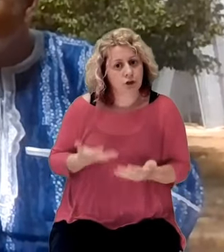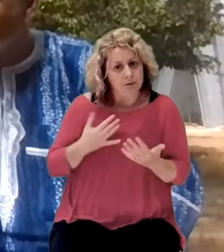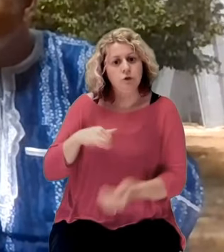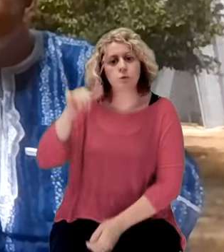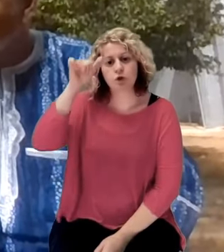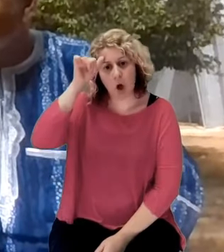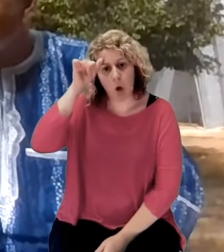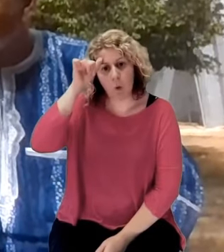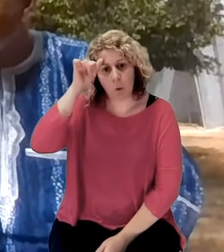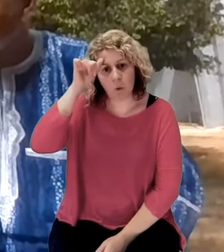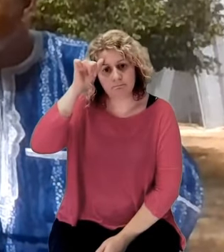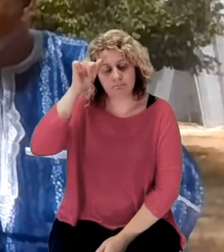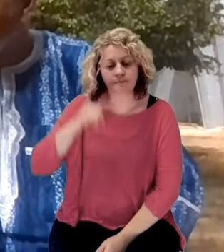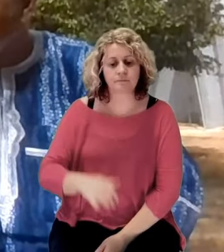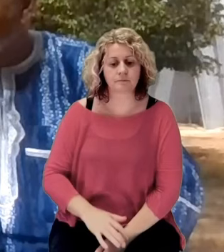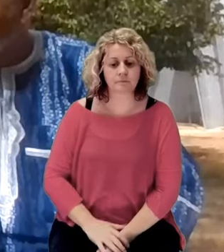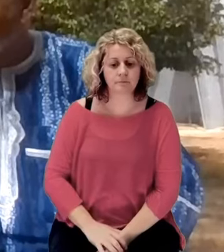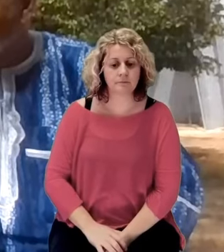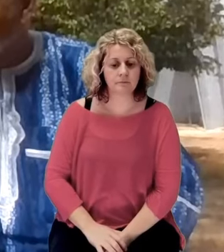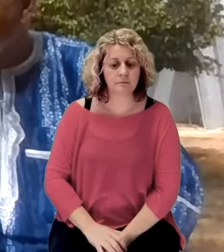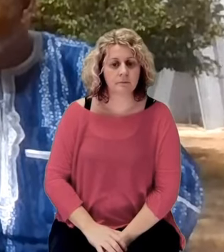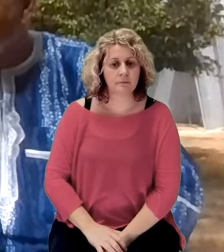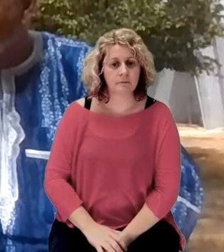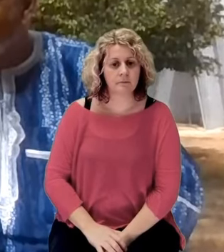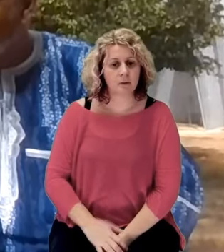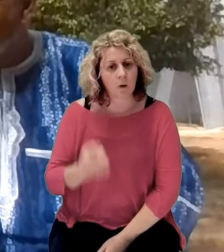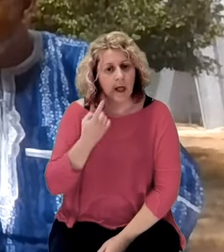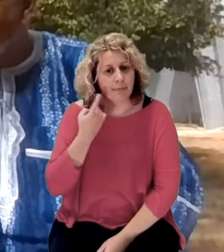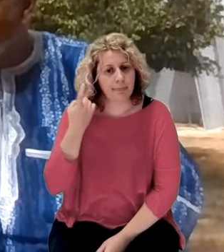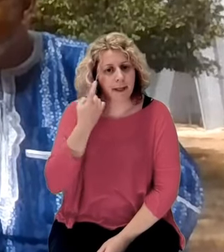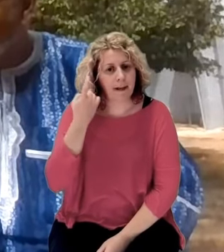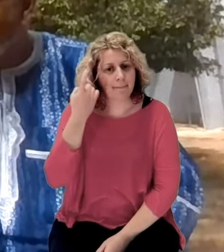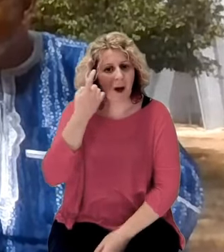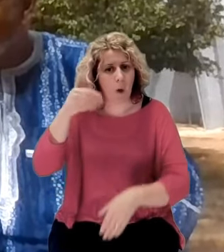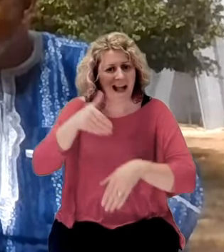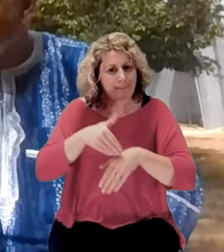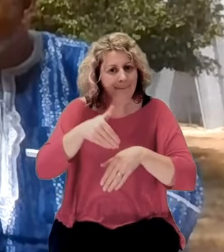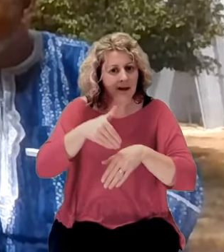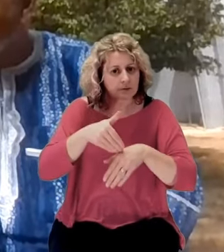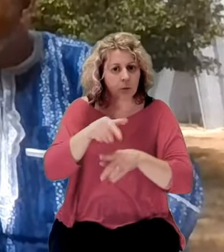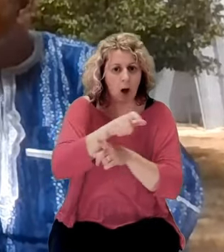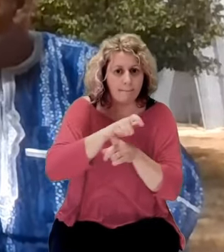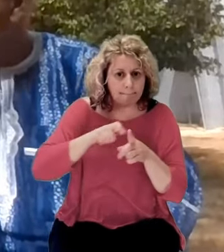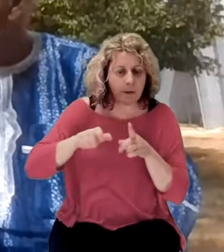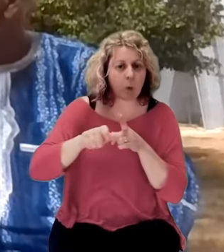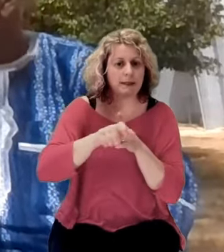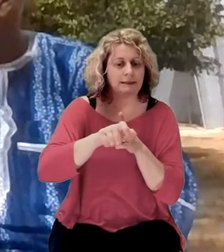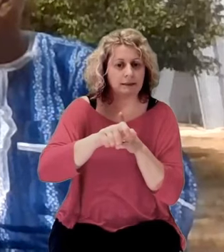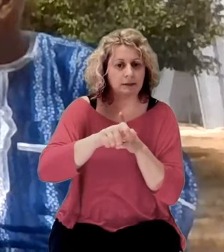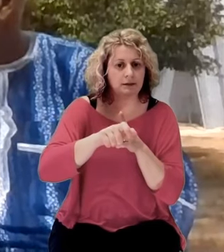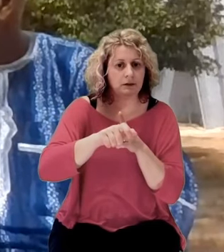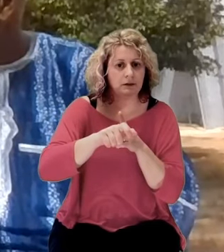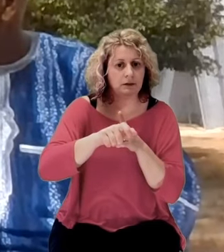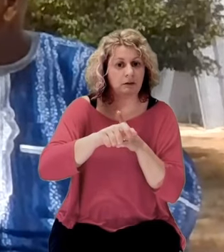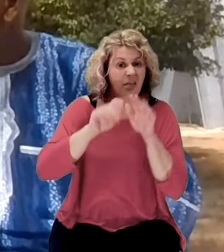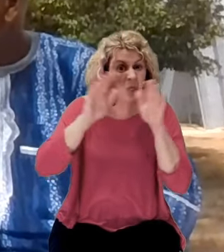pandemic. And when we focus on the impact on our